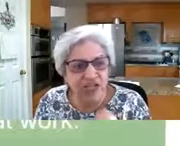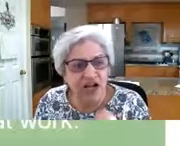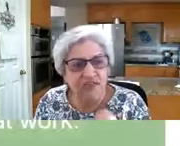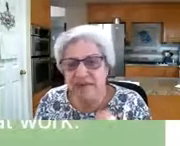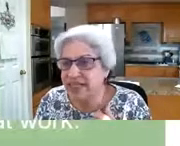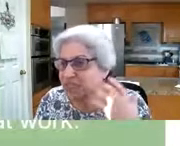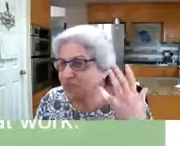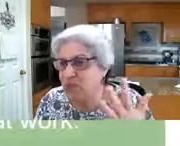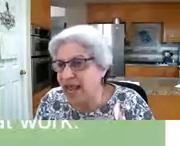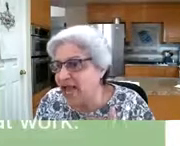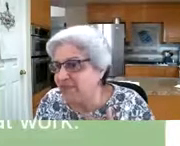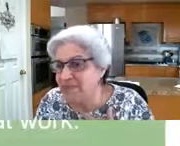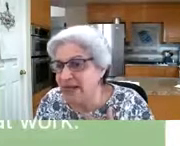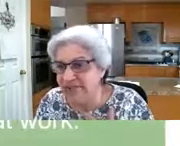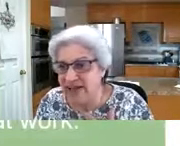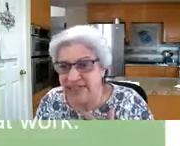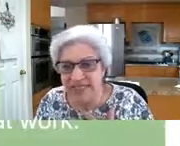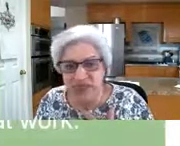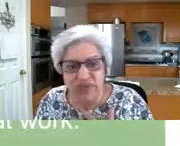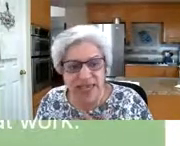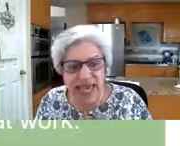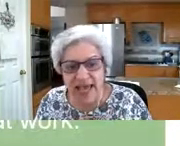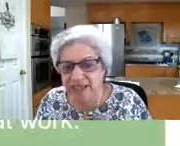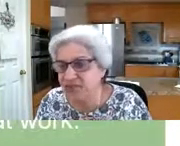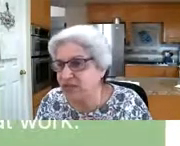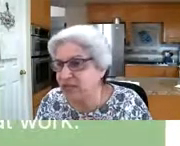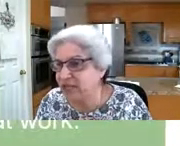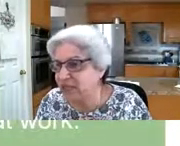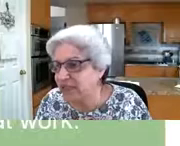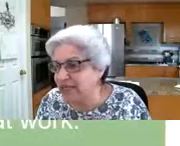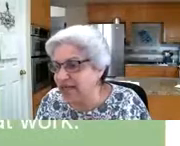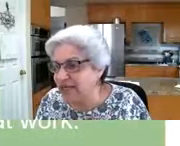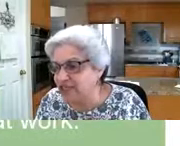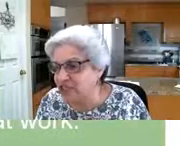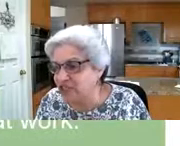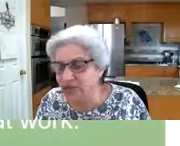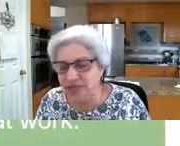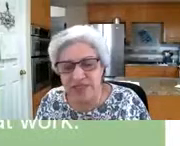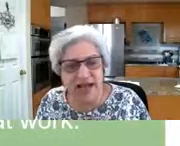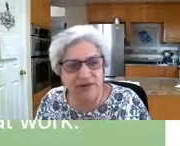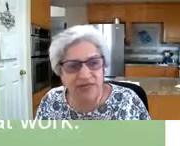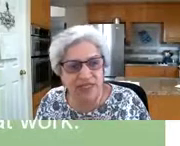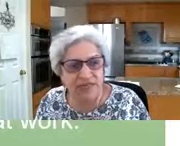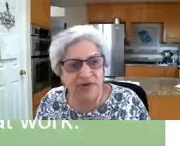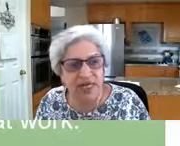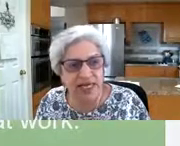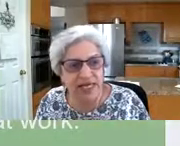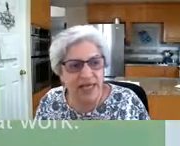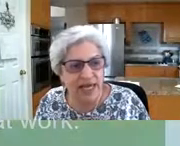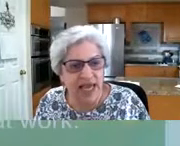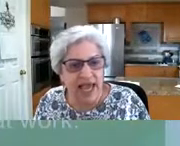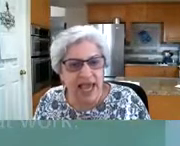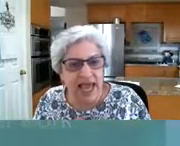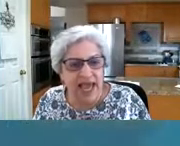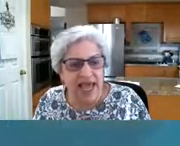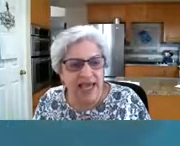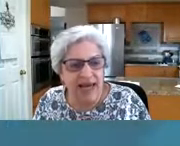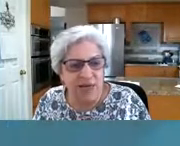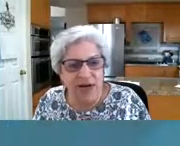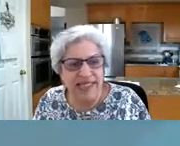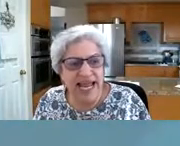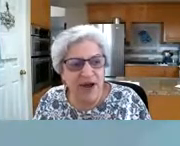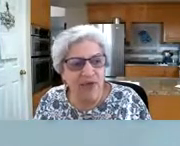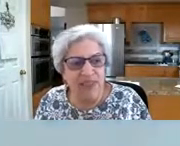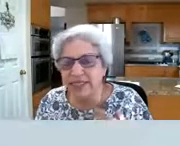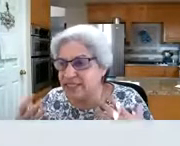I've already talked about this. We want to have as many vaccines as we can so that we can really get the doses out to the community. And